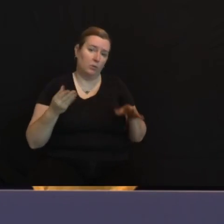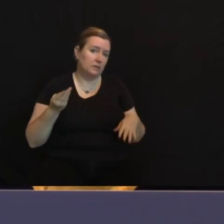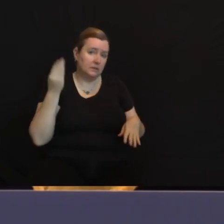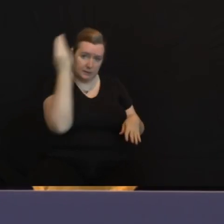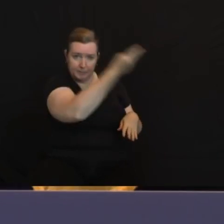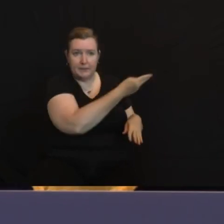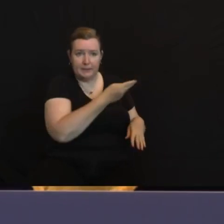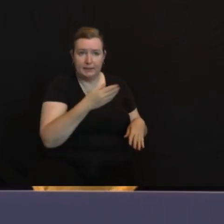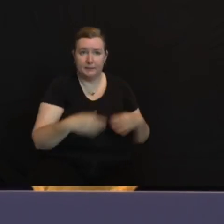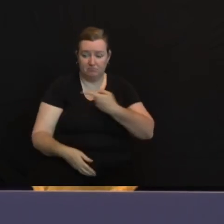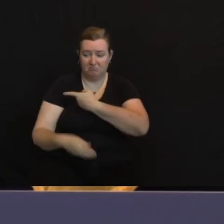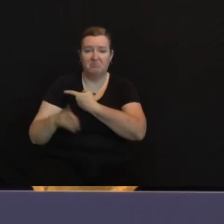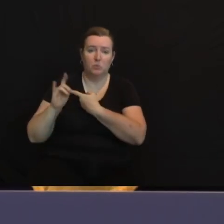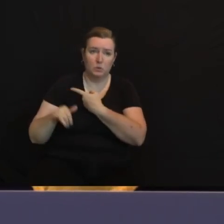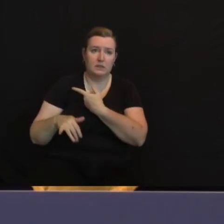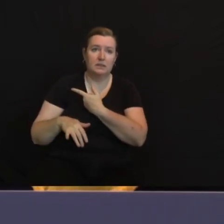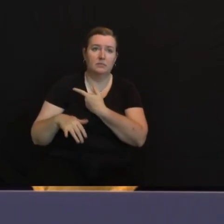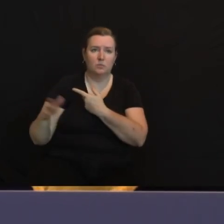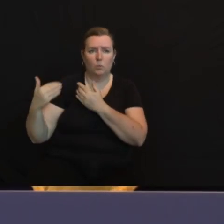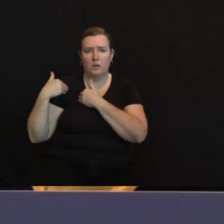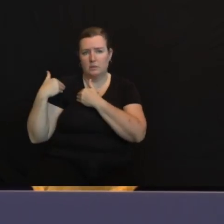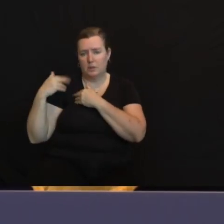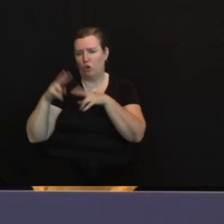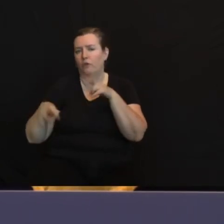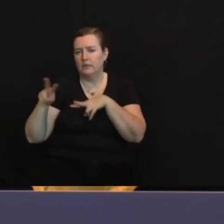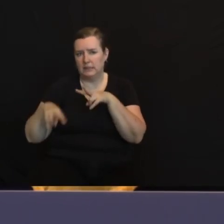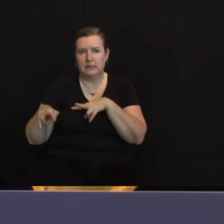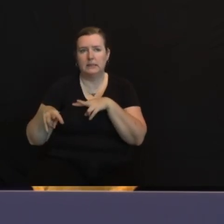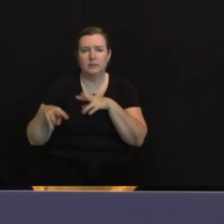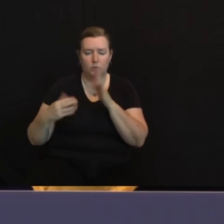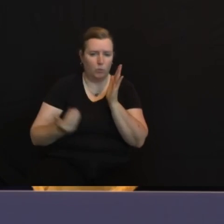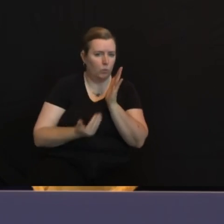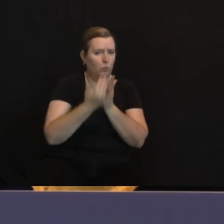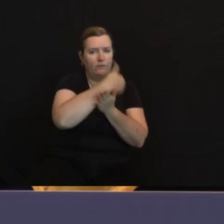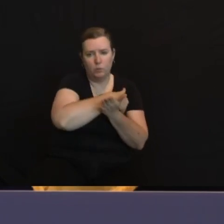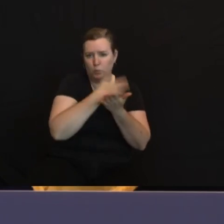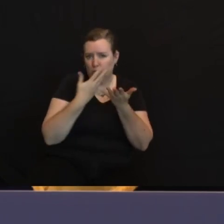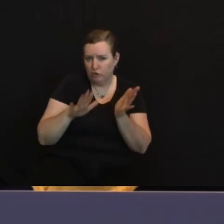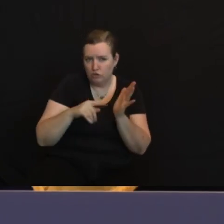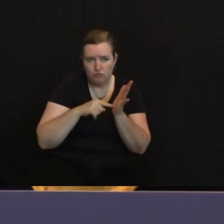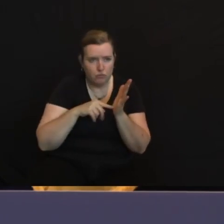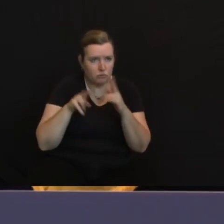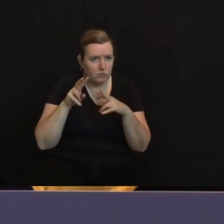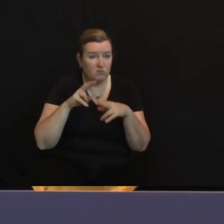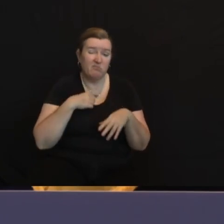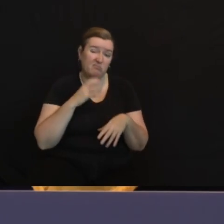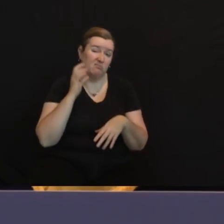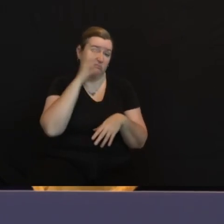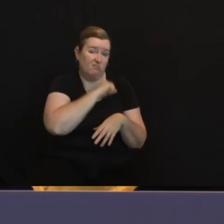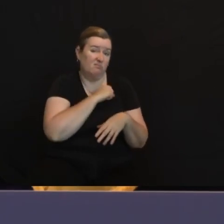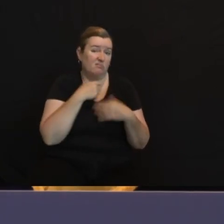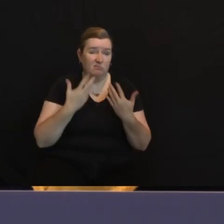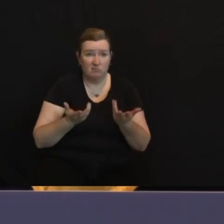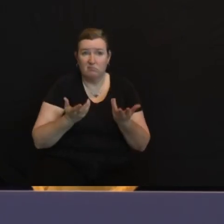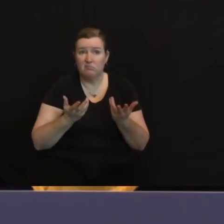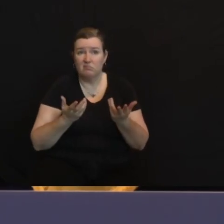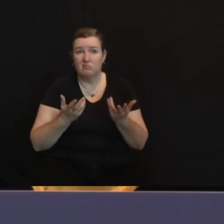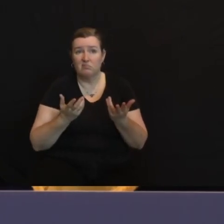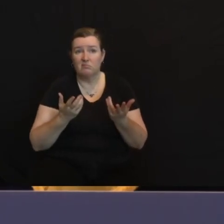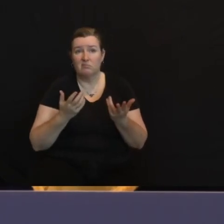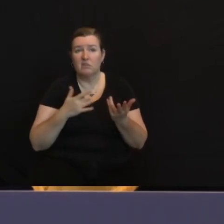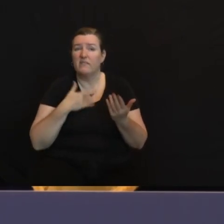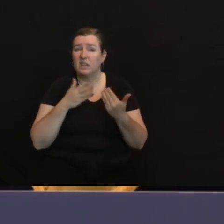a process which included extensive vetting and review. And my guess is that one of the next upcoming press conferences,